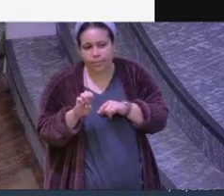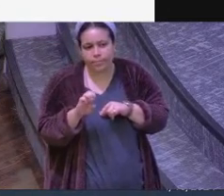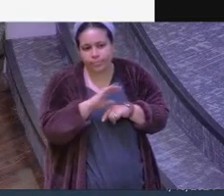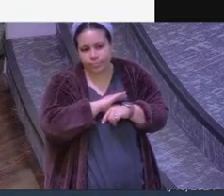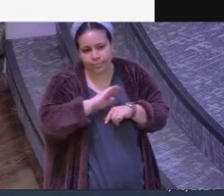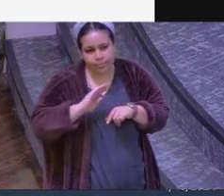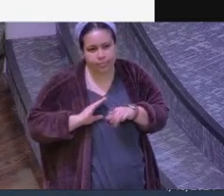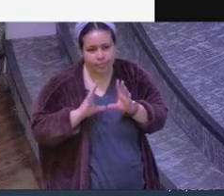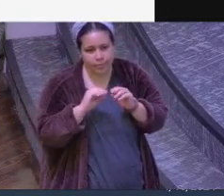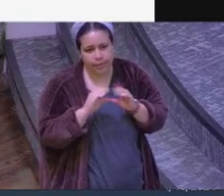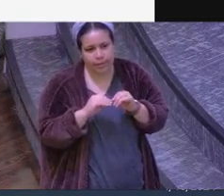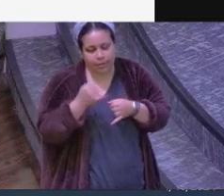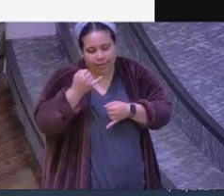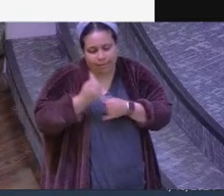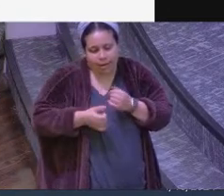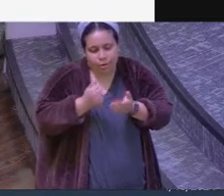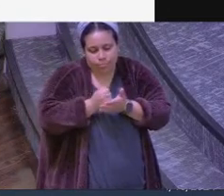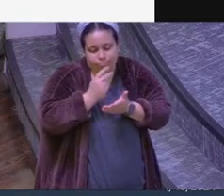and the millage rate.